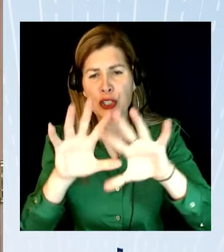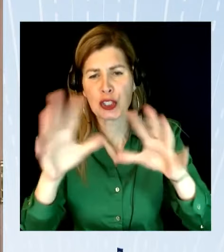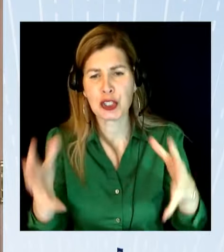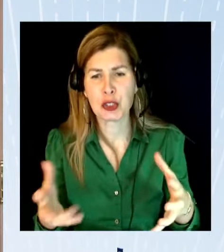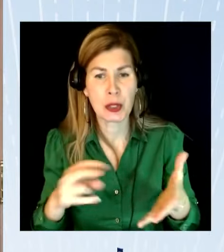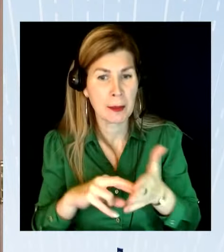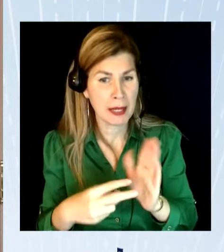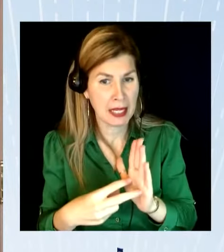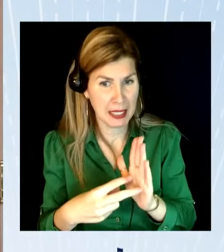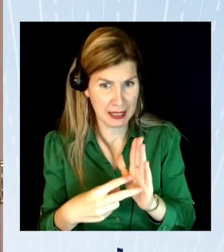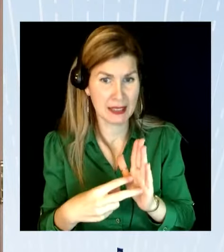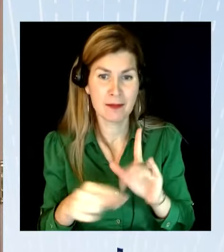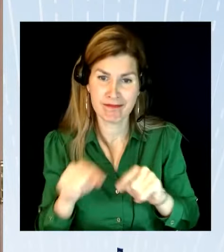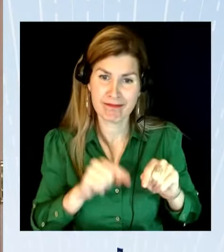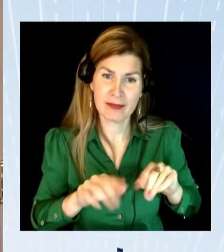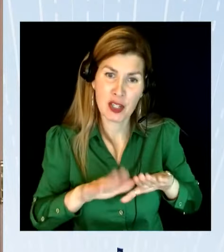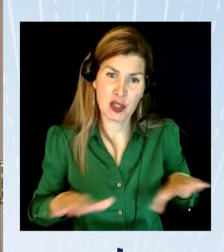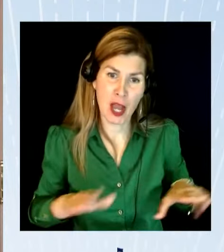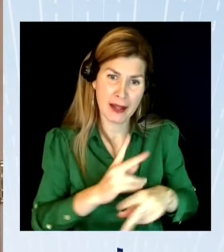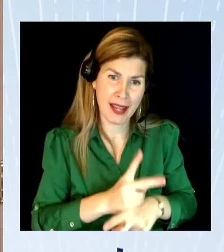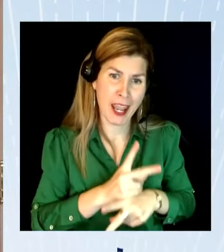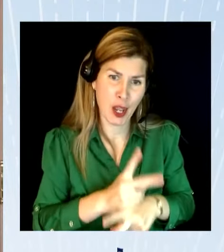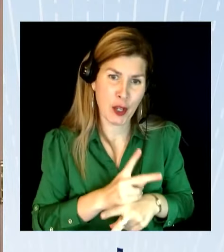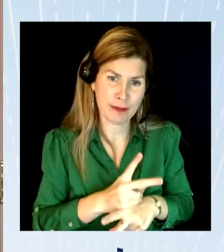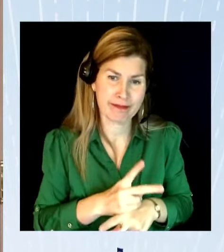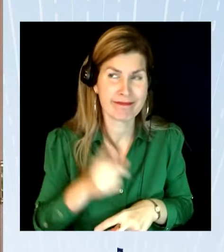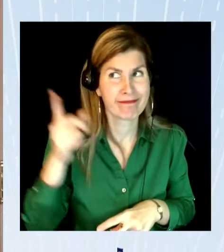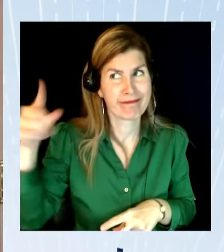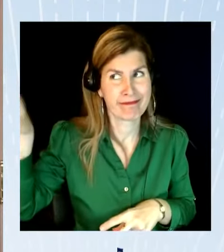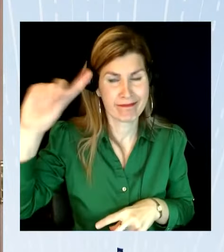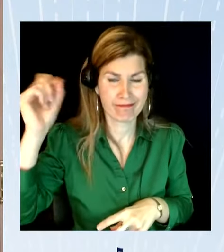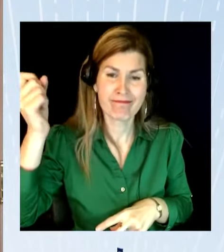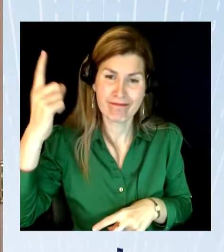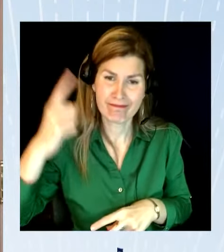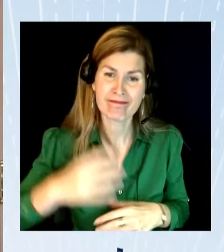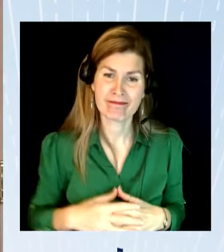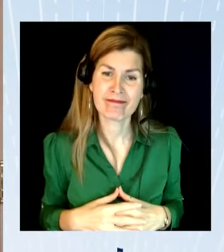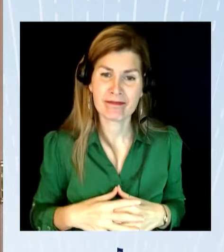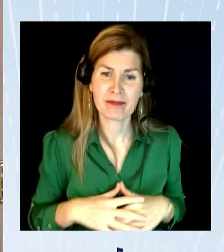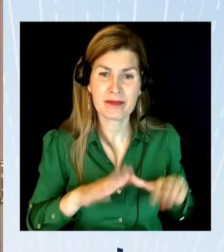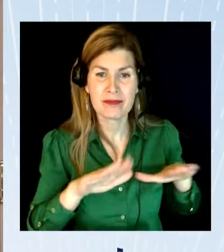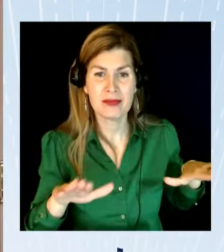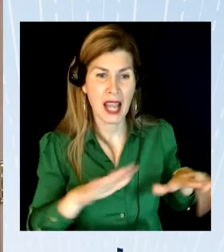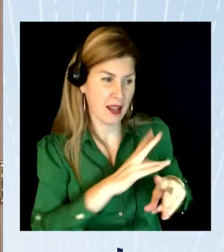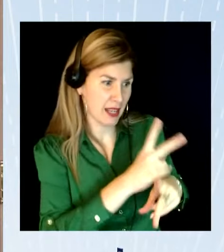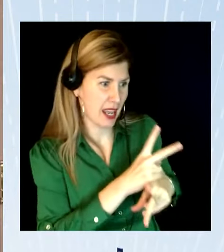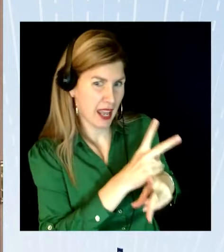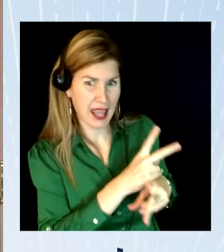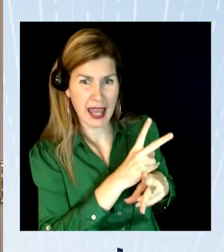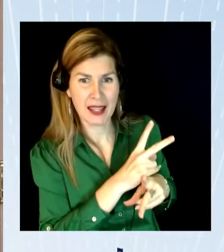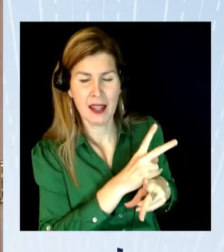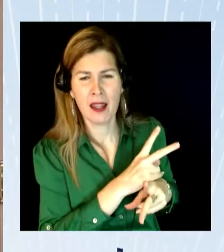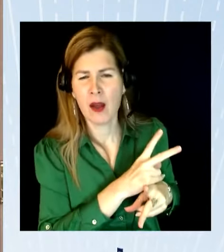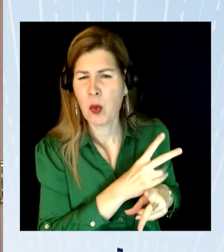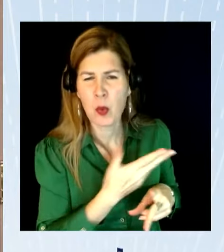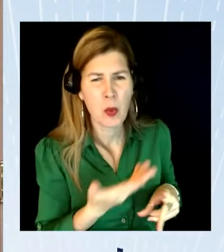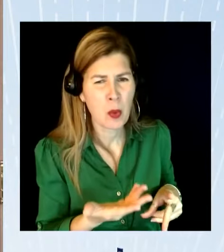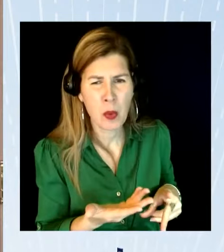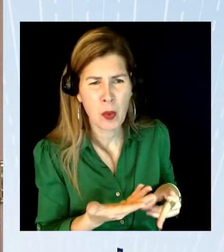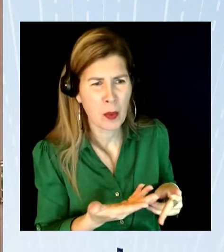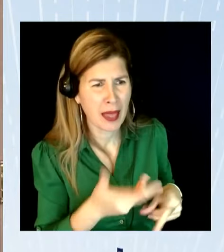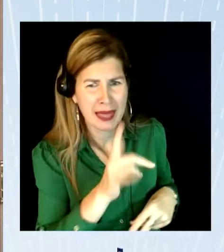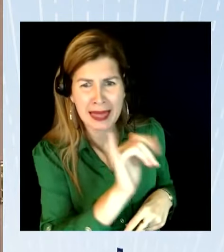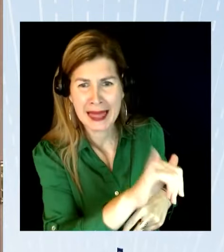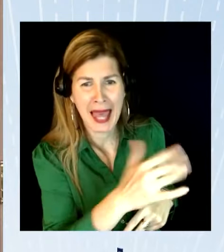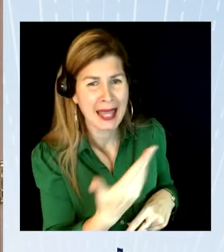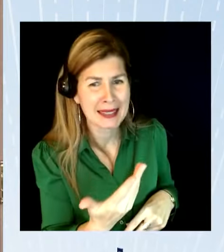that's something that the Biden-Harris administration understands, that childcare is an absolutely essential foundation for